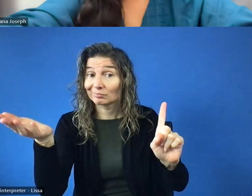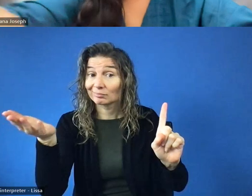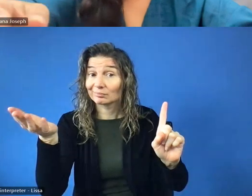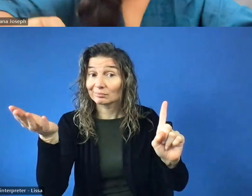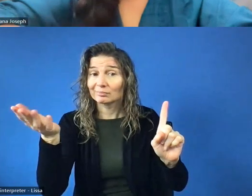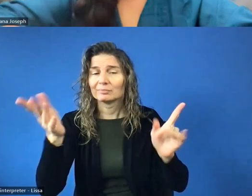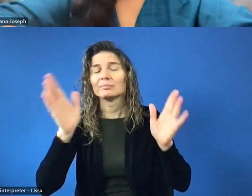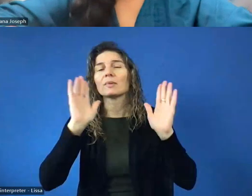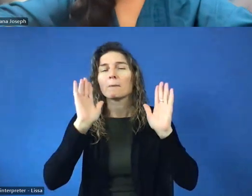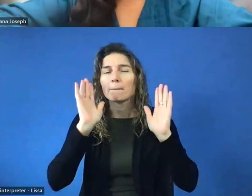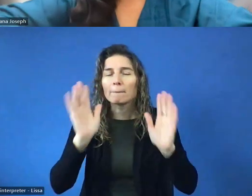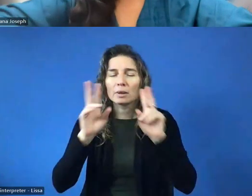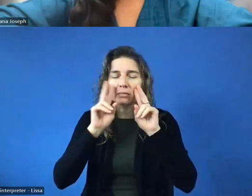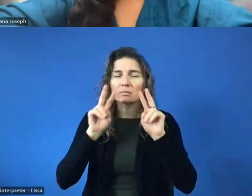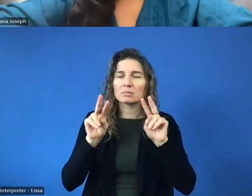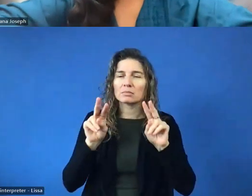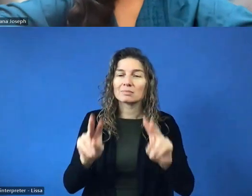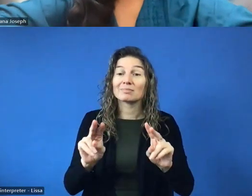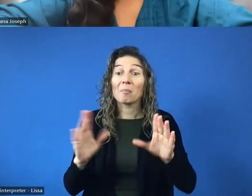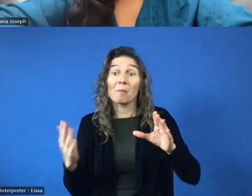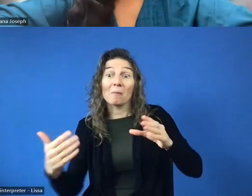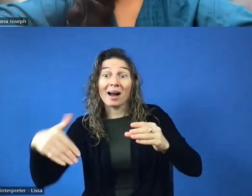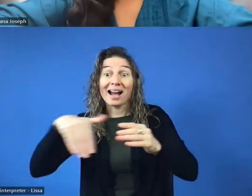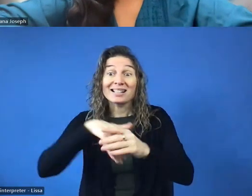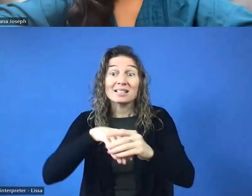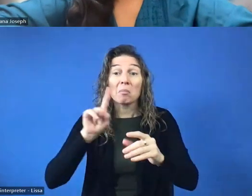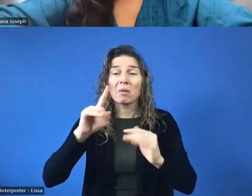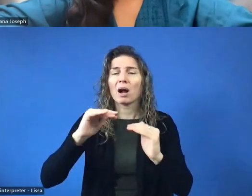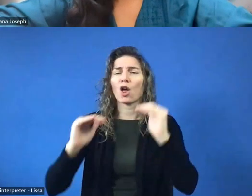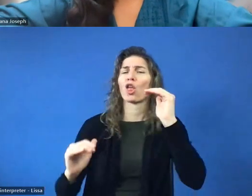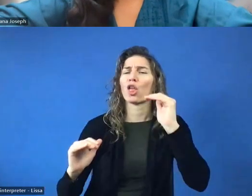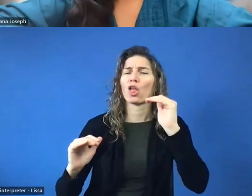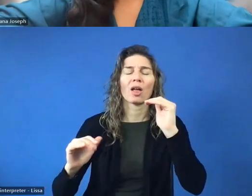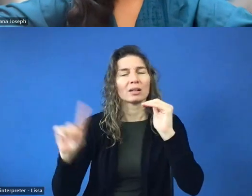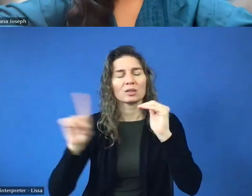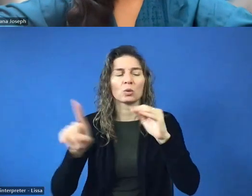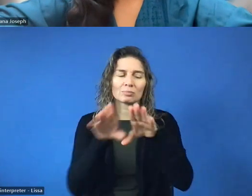for equal participation, that every child is being served,